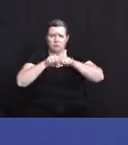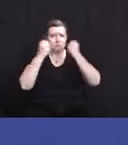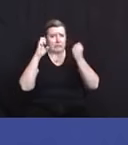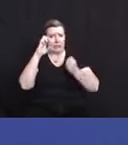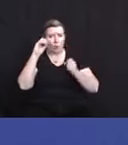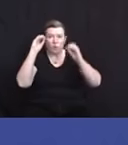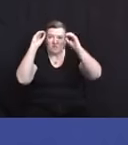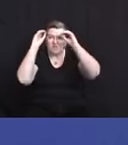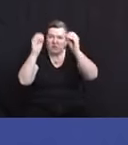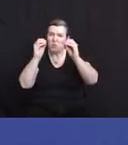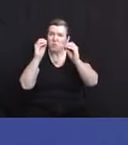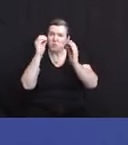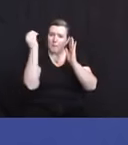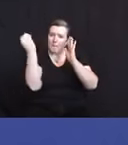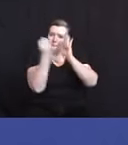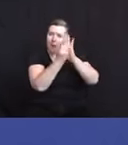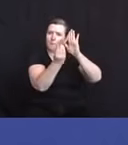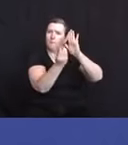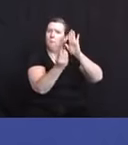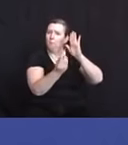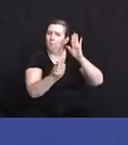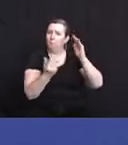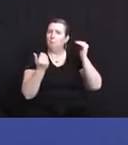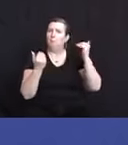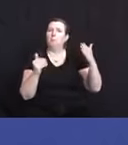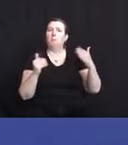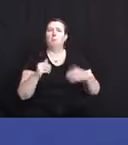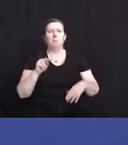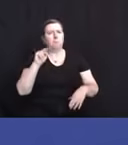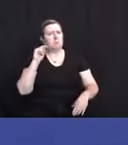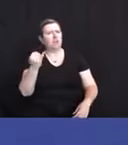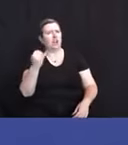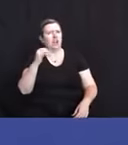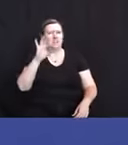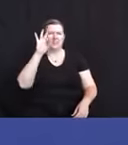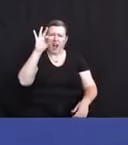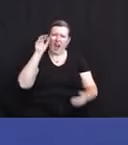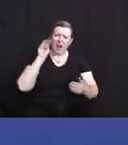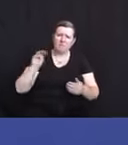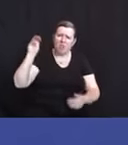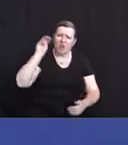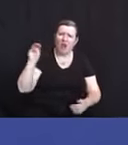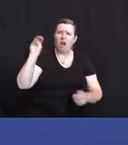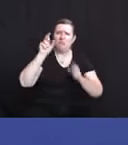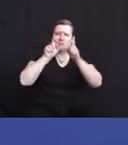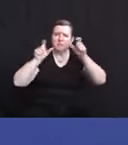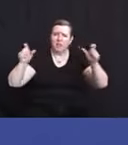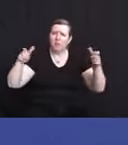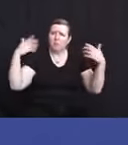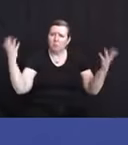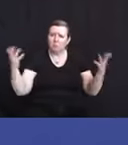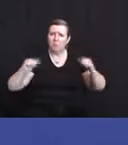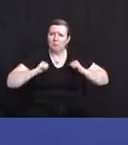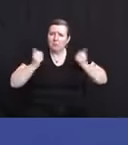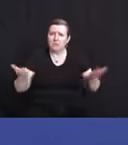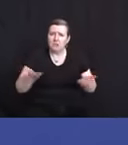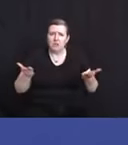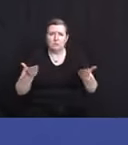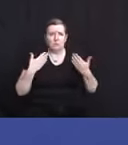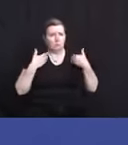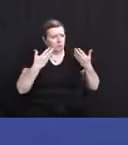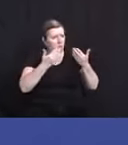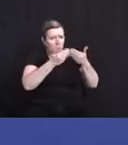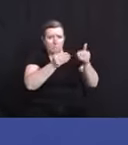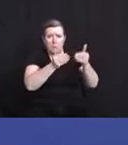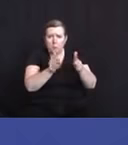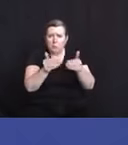compliance matters in a state of 9 million people, when we have meaningfully opened up and continue to open up.